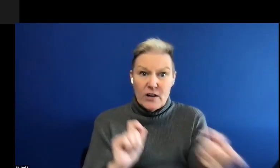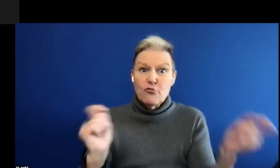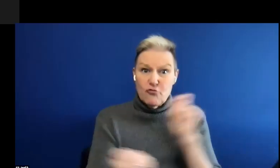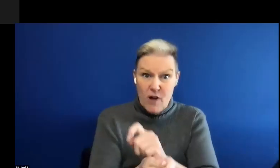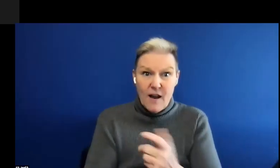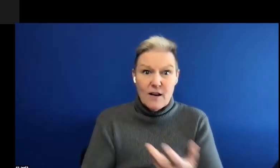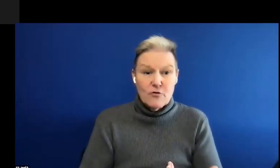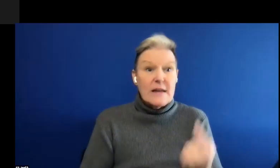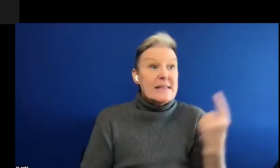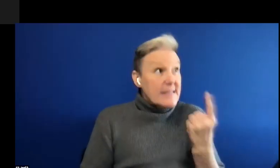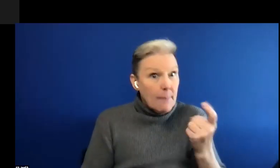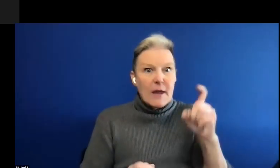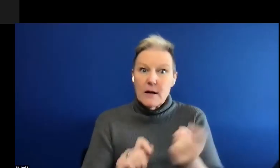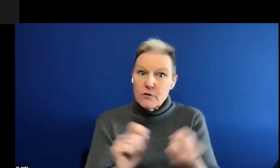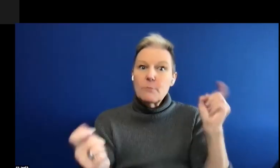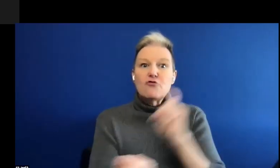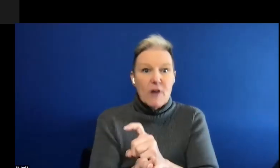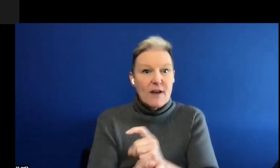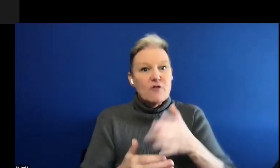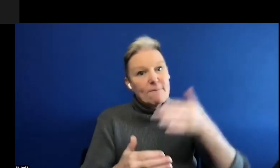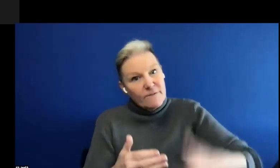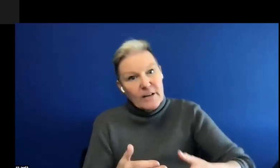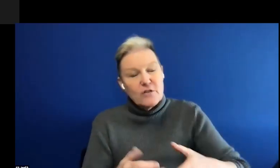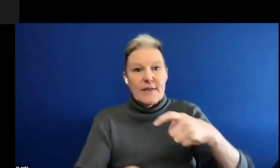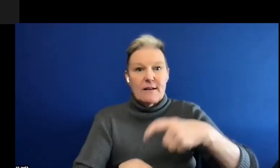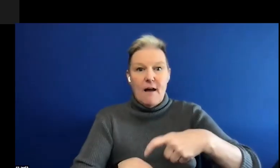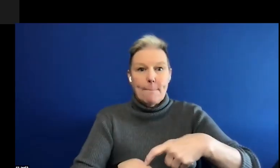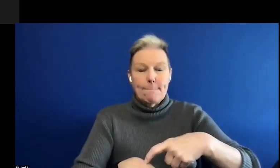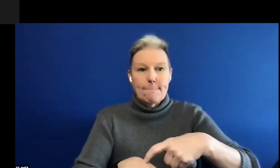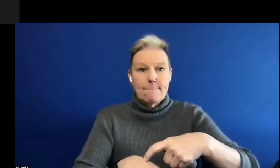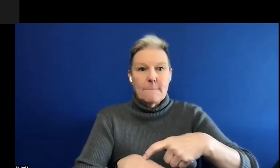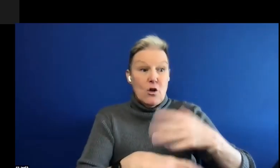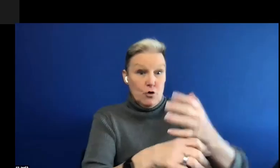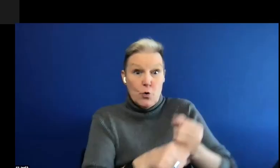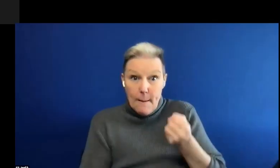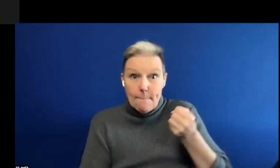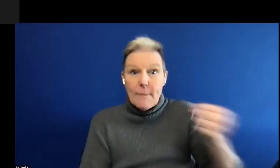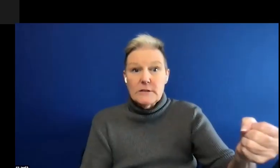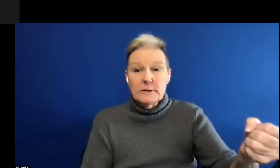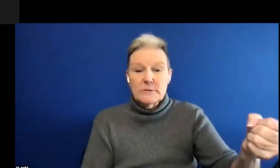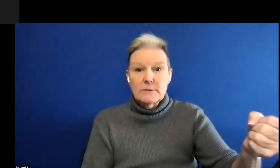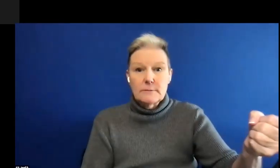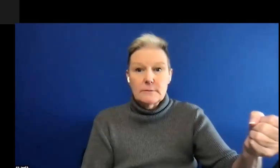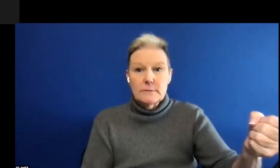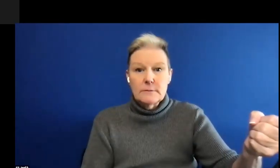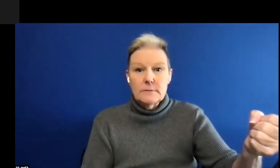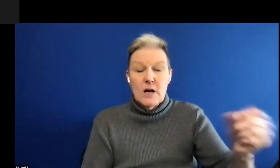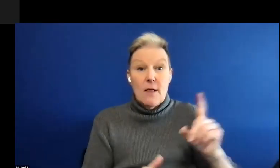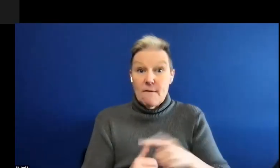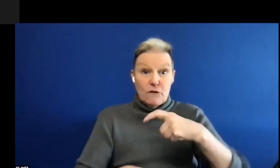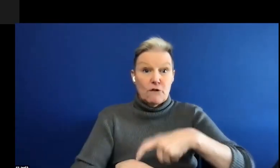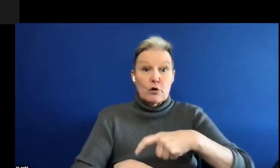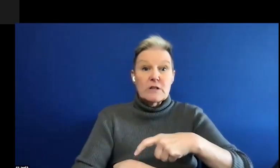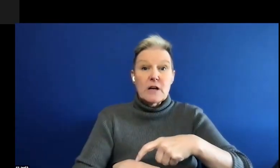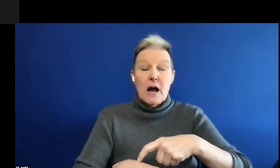changed. Something needs to be done about the time that it takes to get placement. The first time I